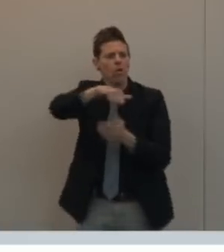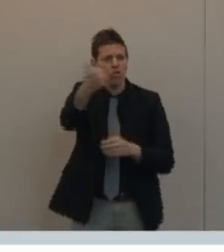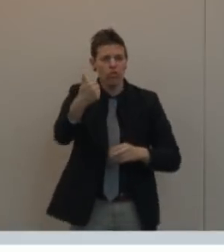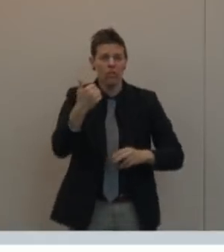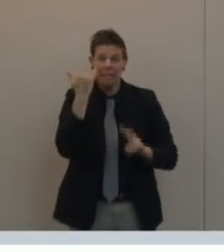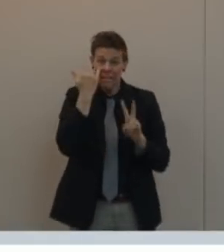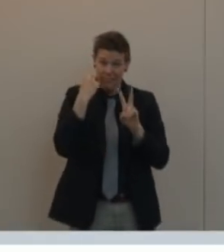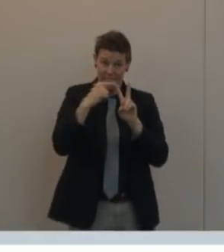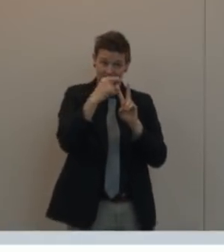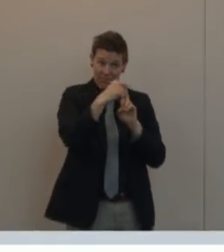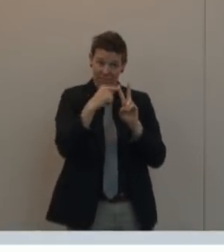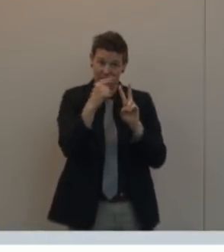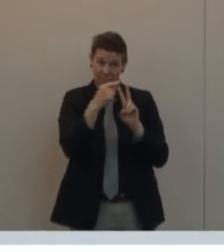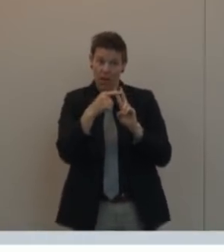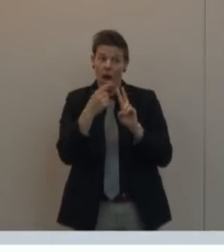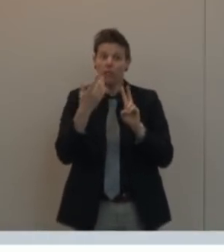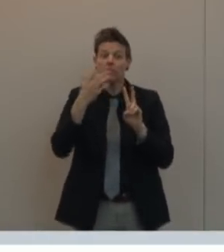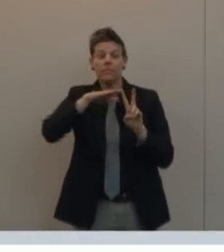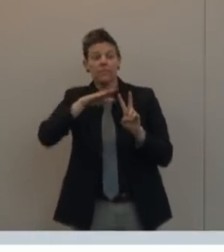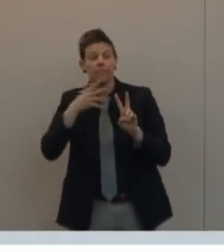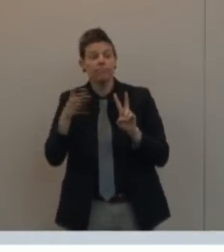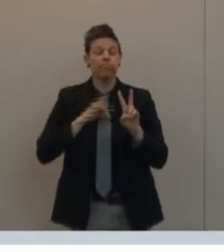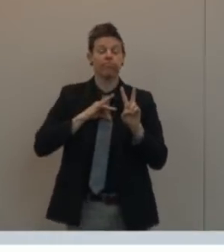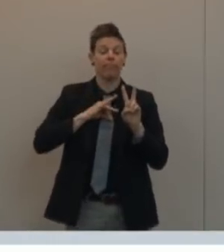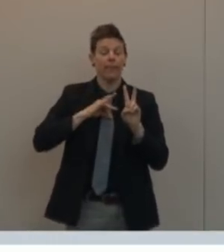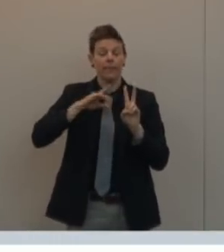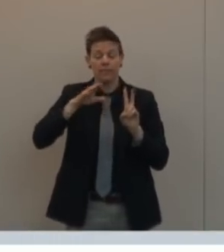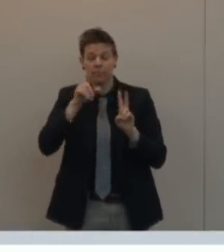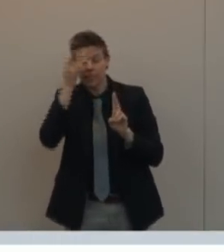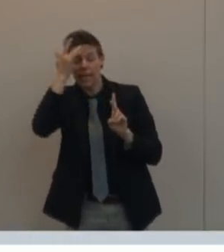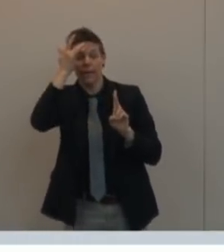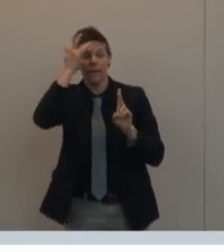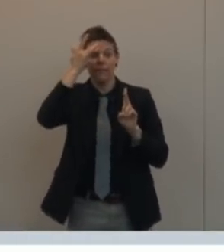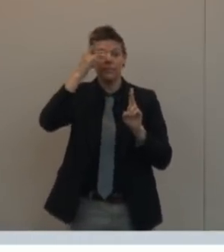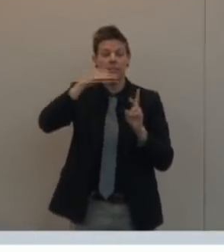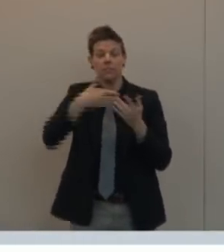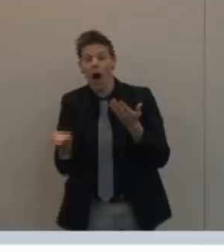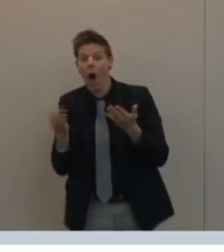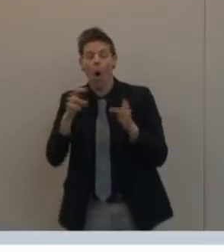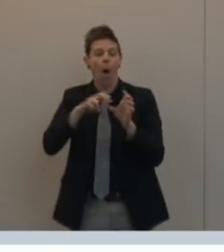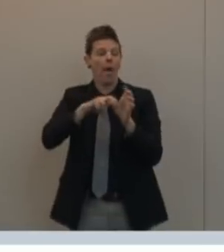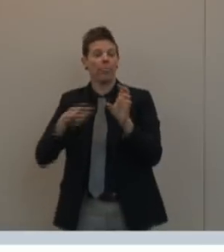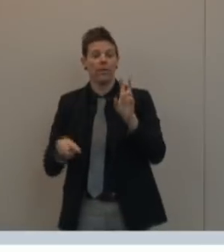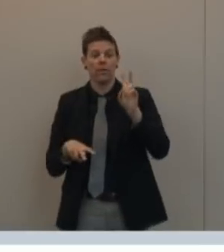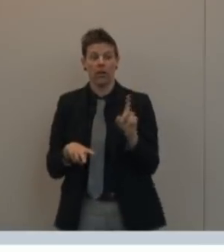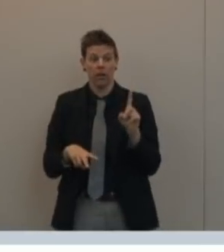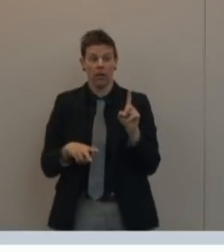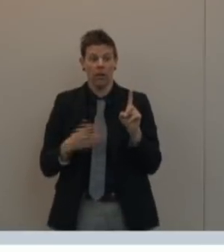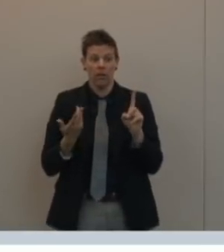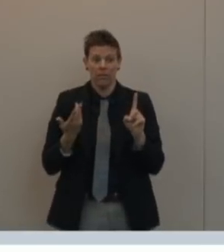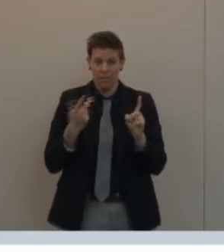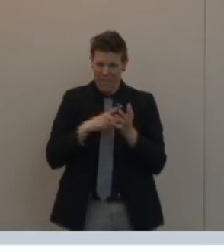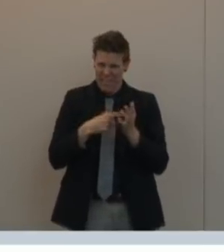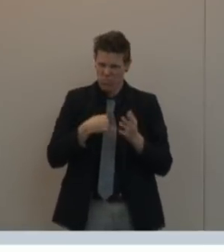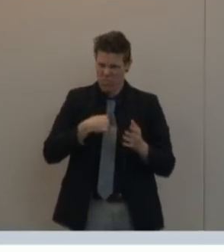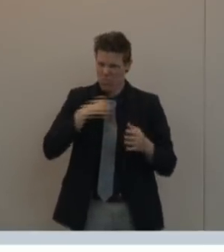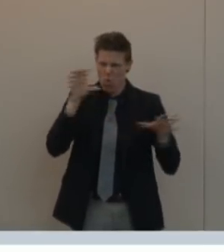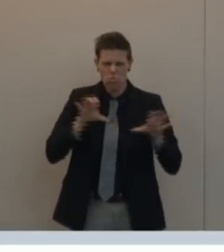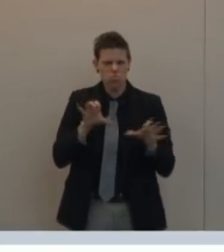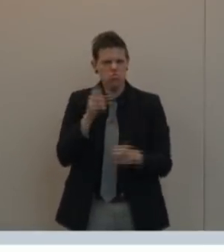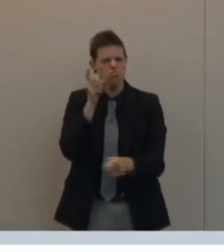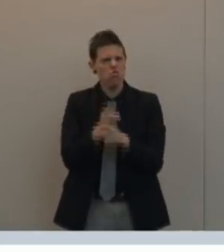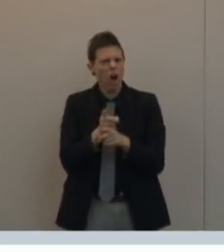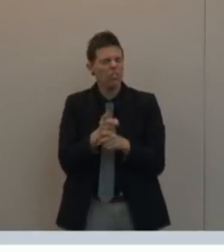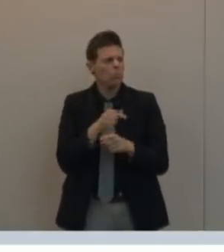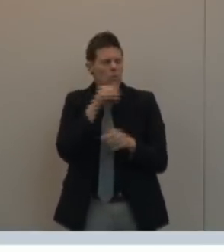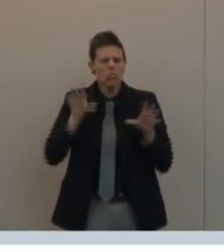got sick, or God forbid, because we didn't do enough, that one of them was in a situation to potentially